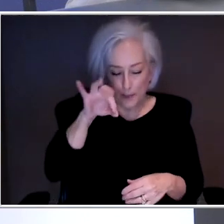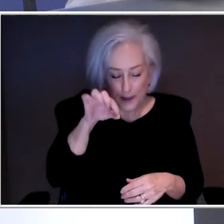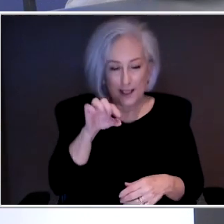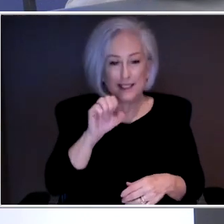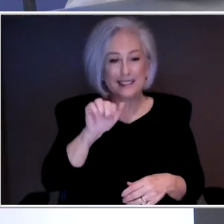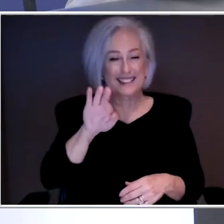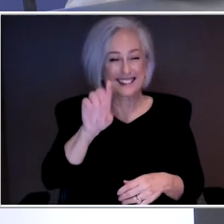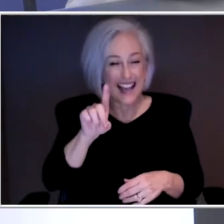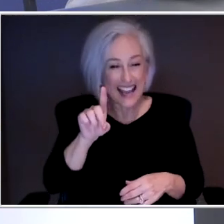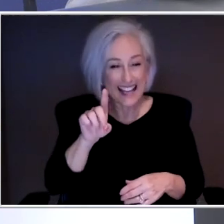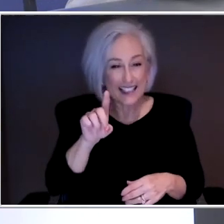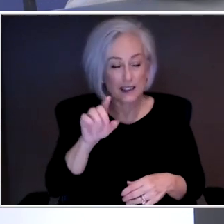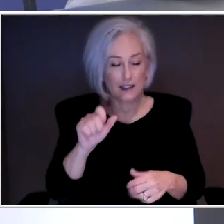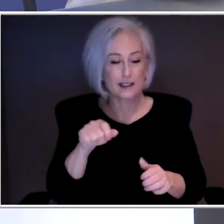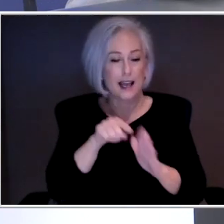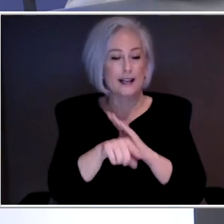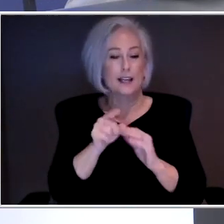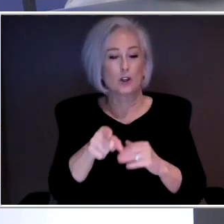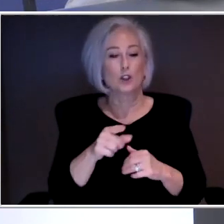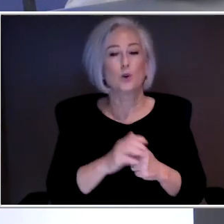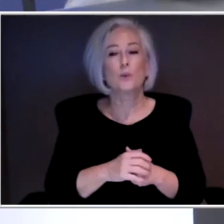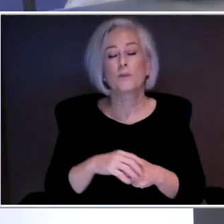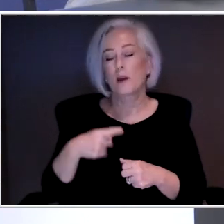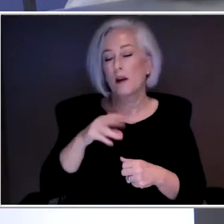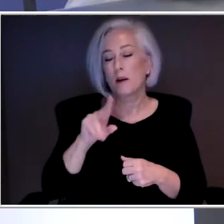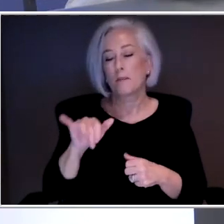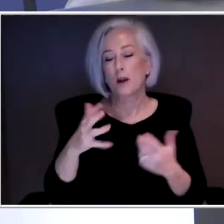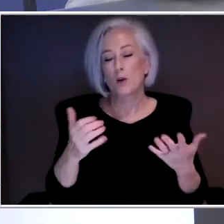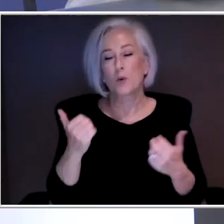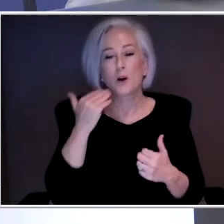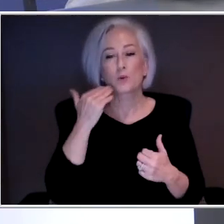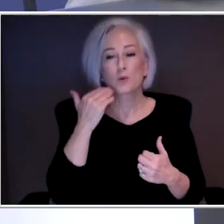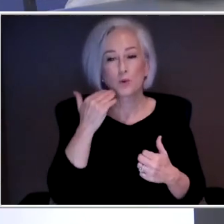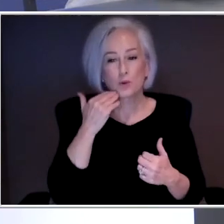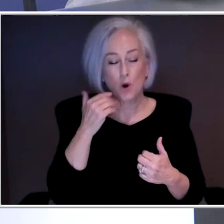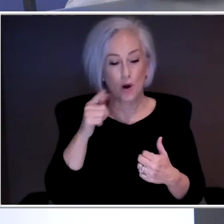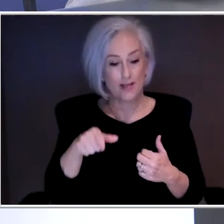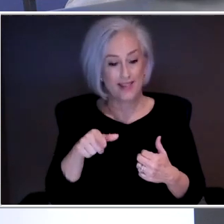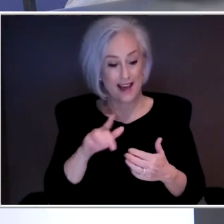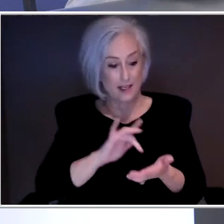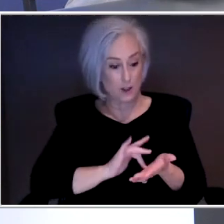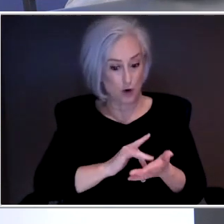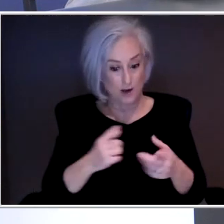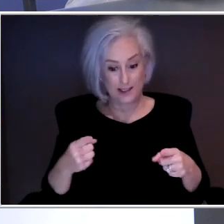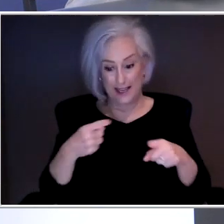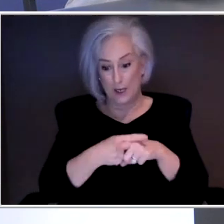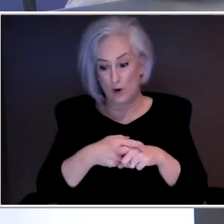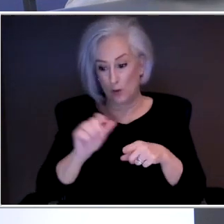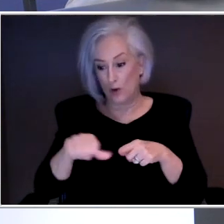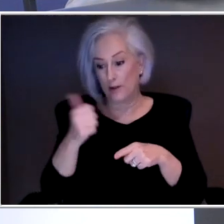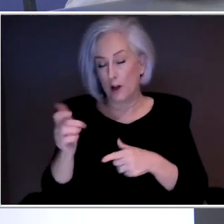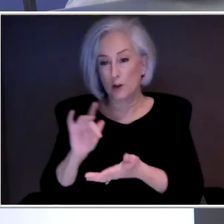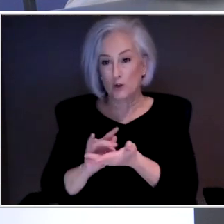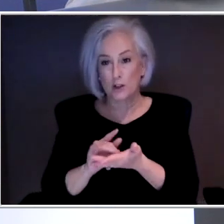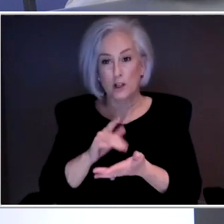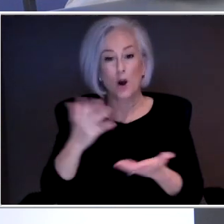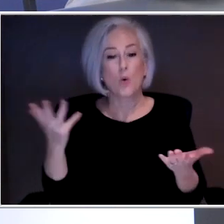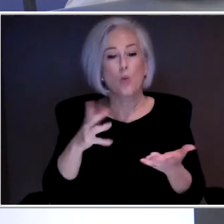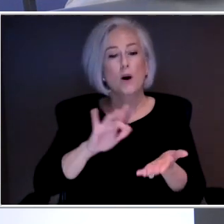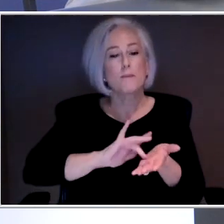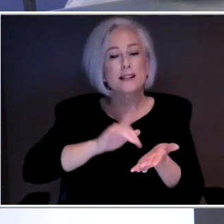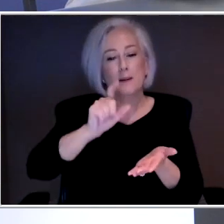with fentanyl out there. Perry wants to know, do these drugs interact with other drugs I might be taking? Do I need to stop any medication before